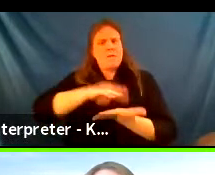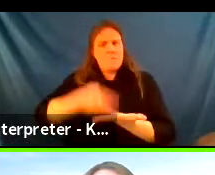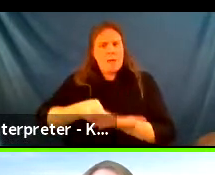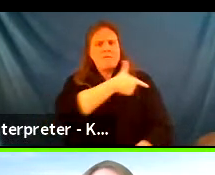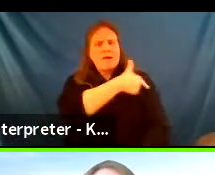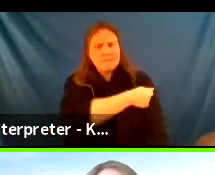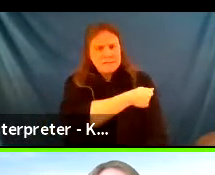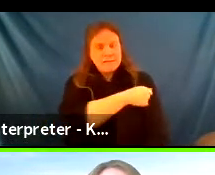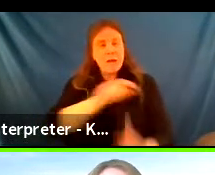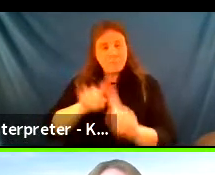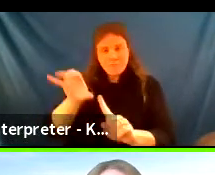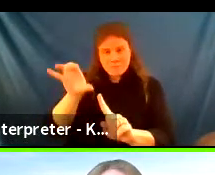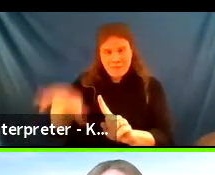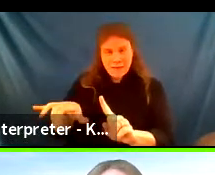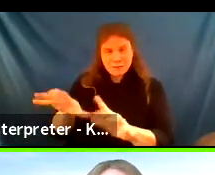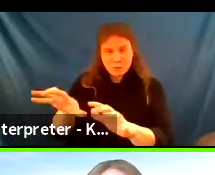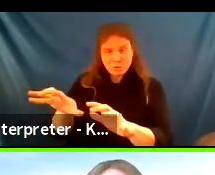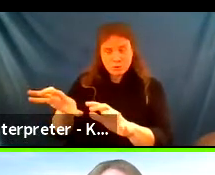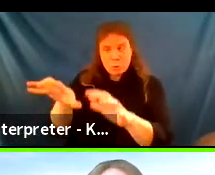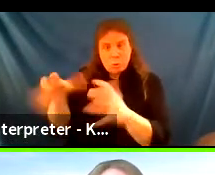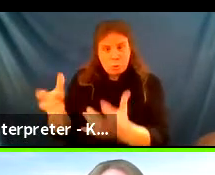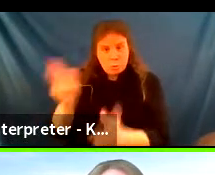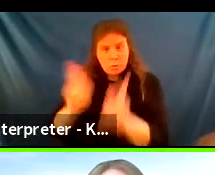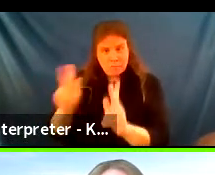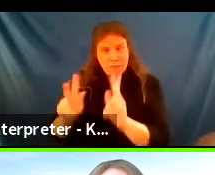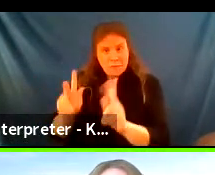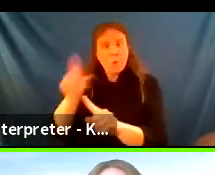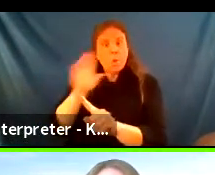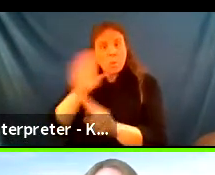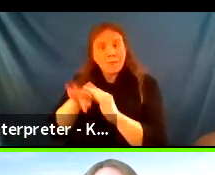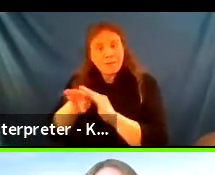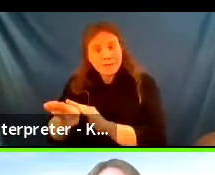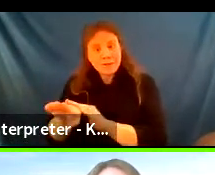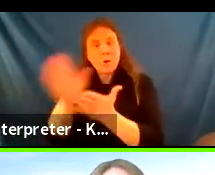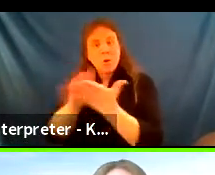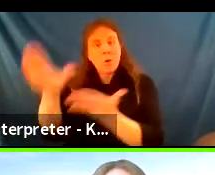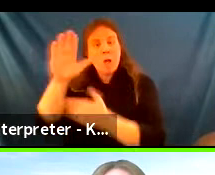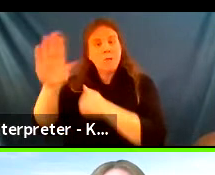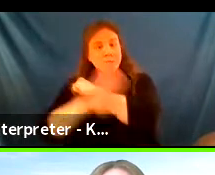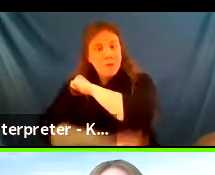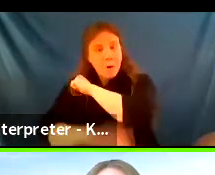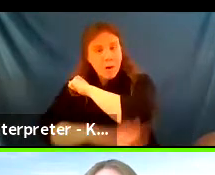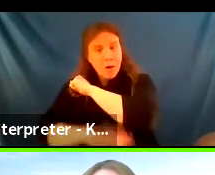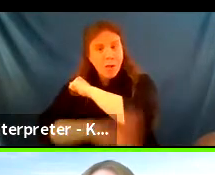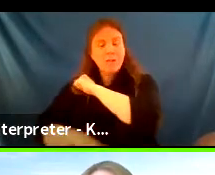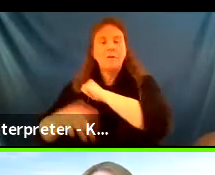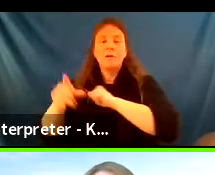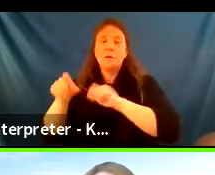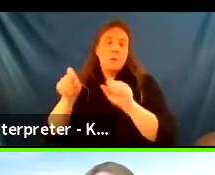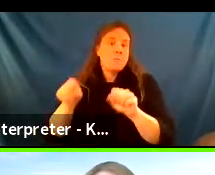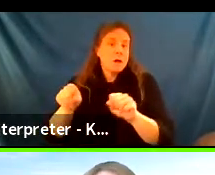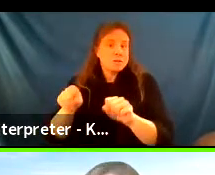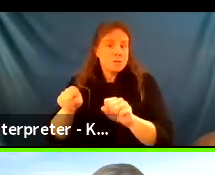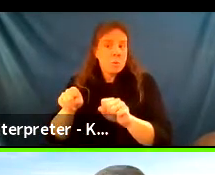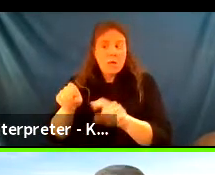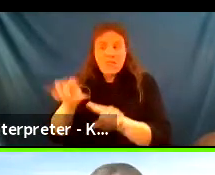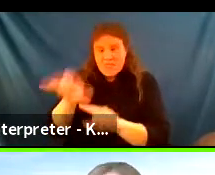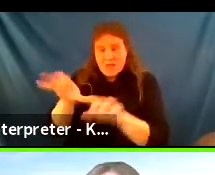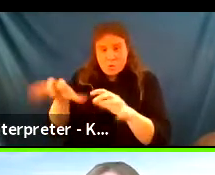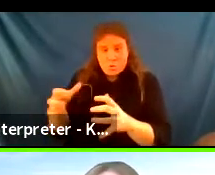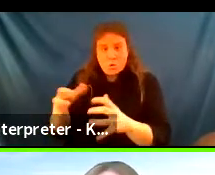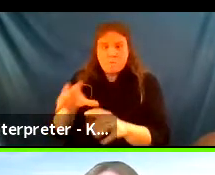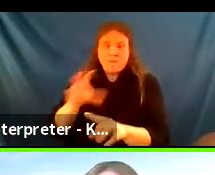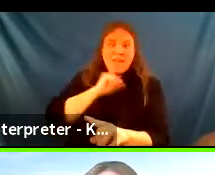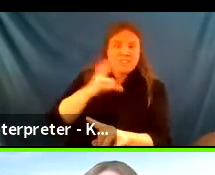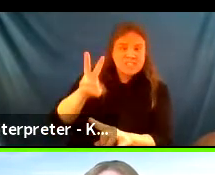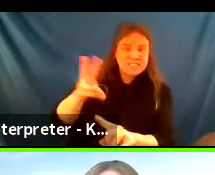on because they would be going to college in the fall, and could they build immunity to be able to participate in that? So I wanted you to address